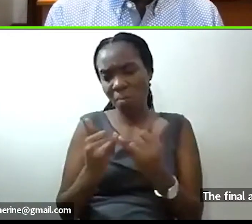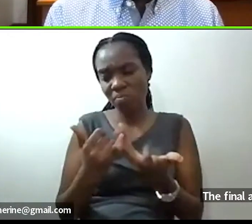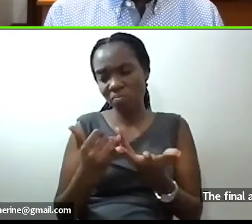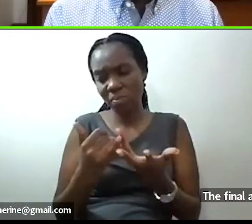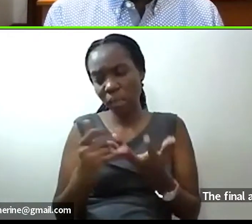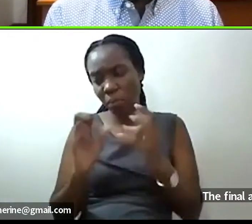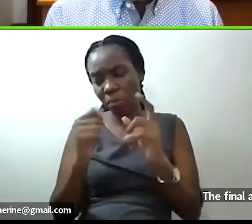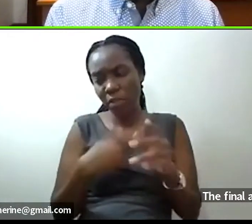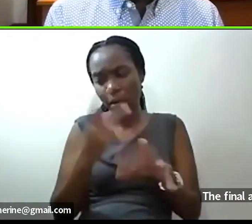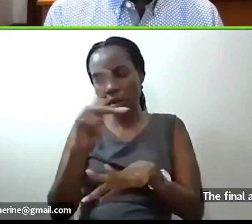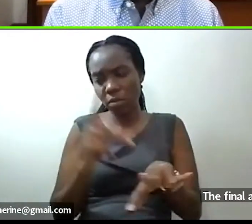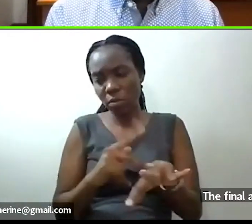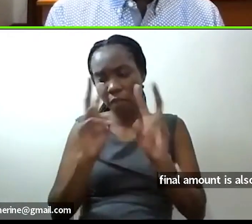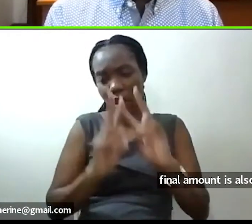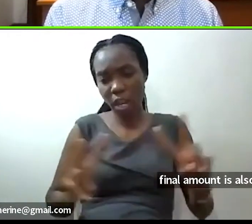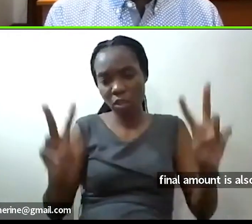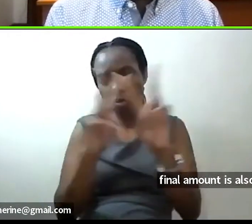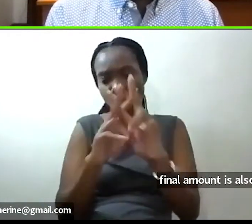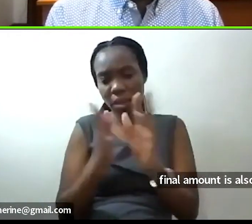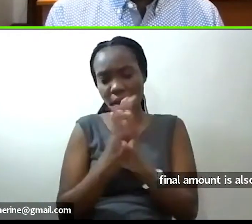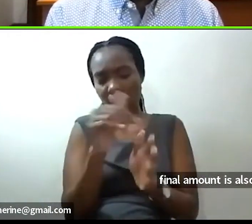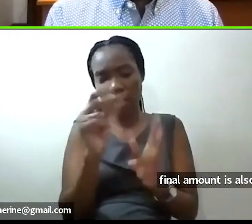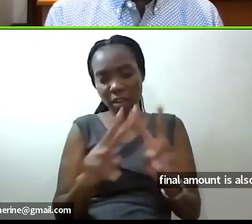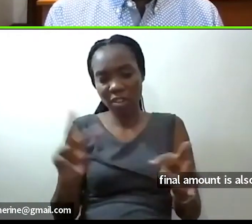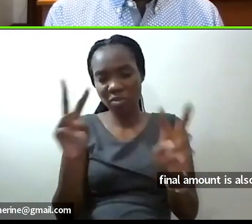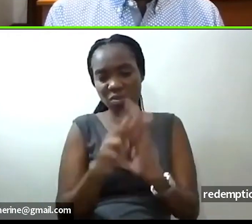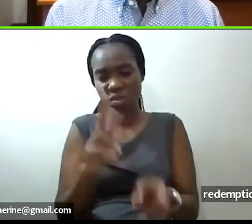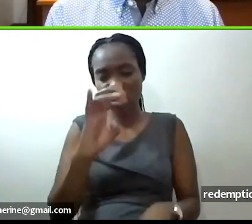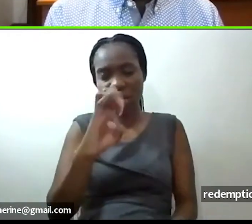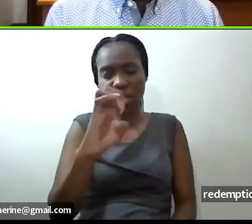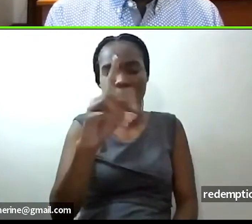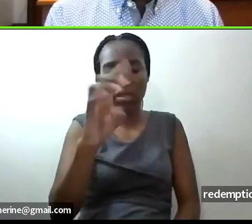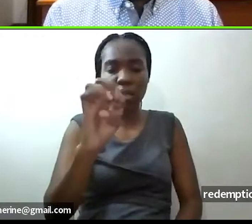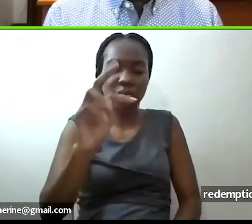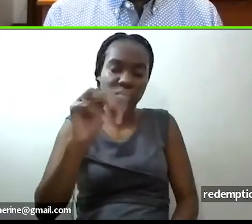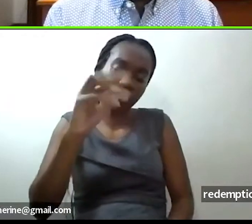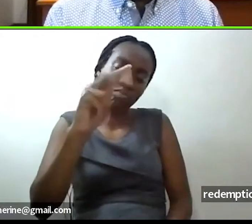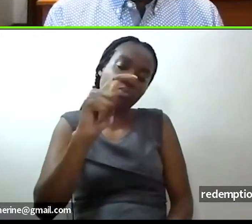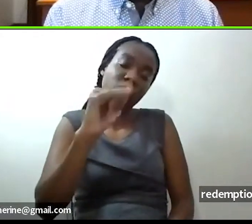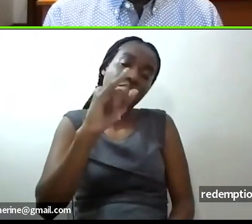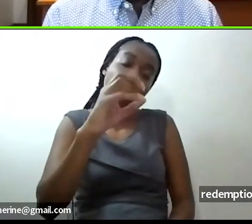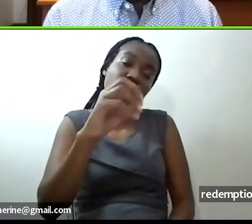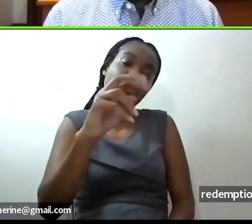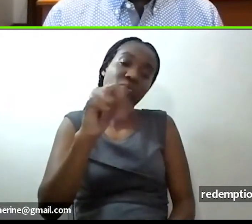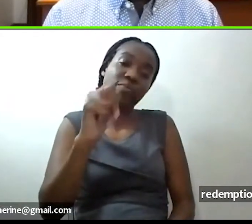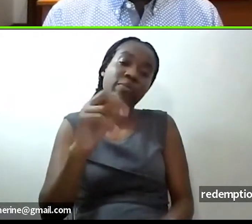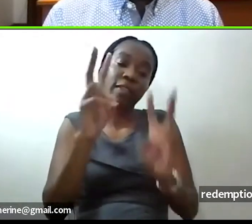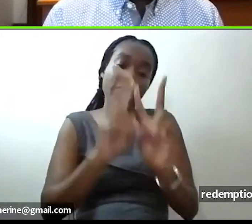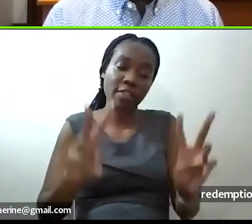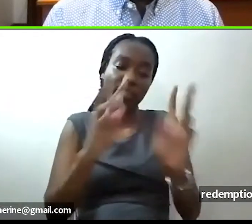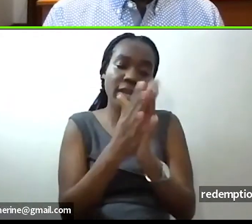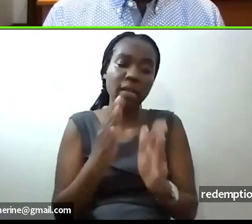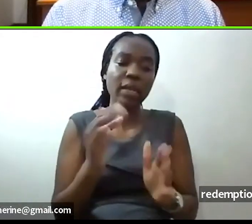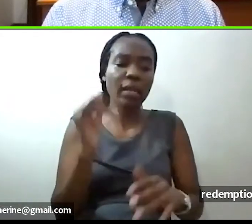value, redemption value, or maturity value. And bonds have different par values.